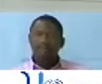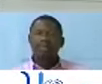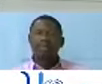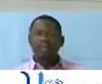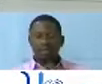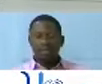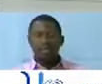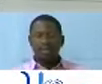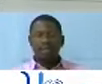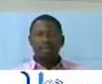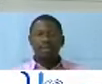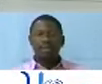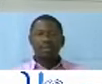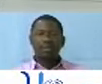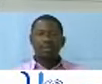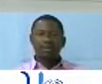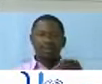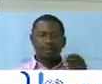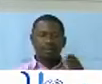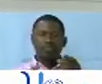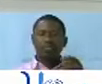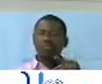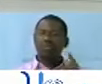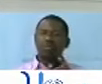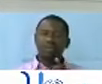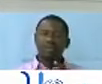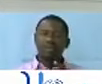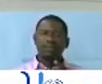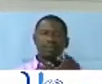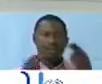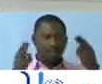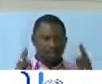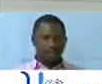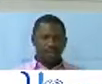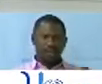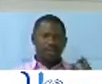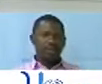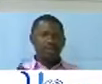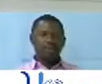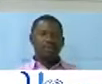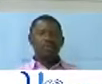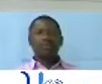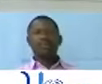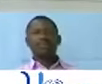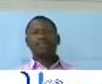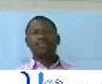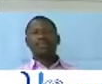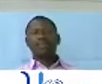And that kind of tied the bar's hand.